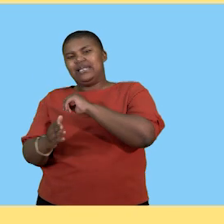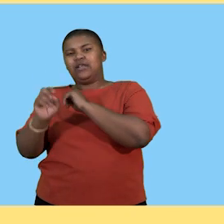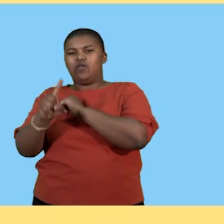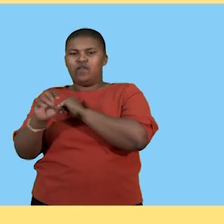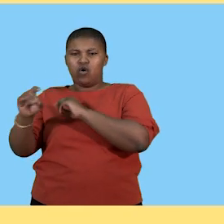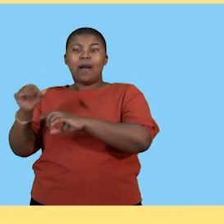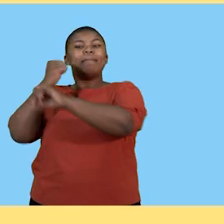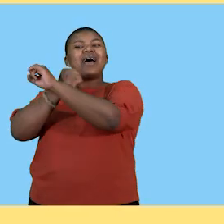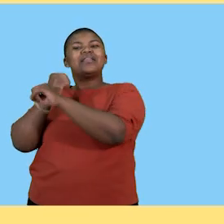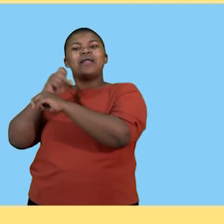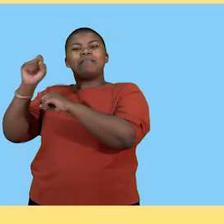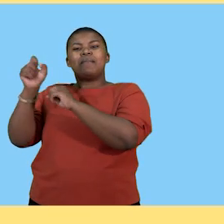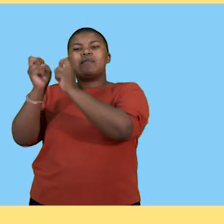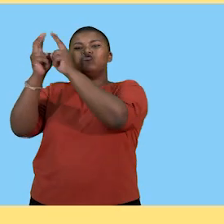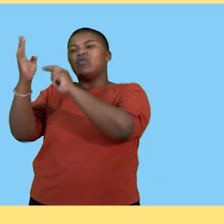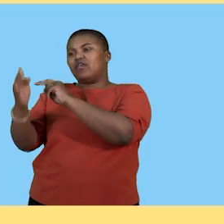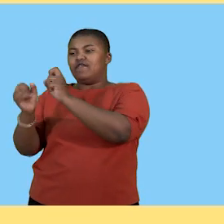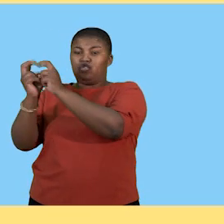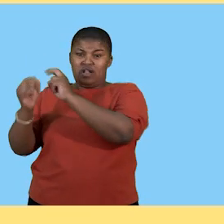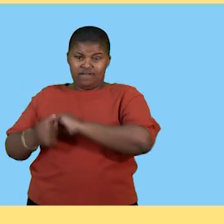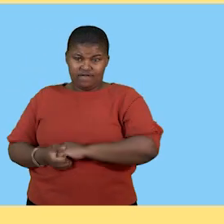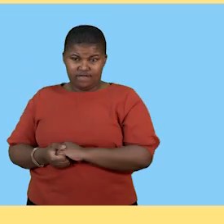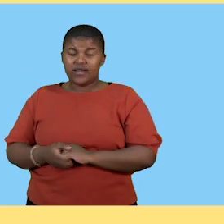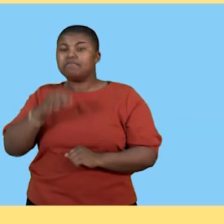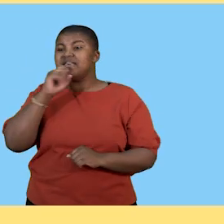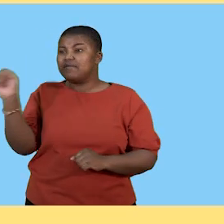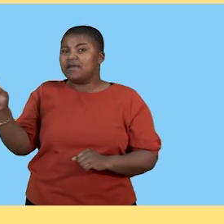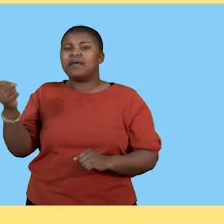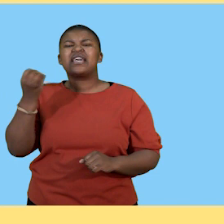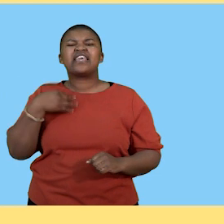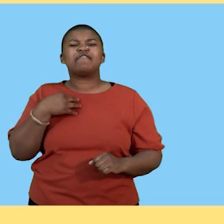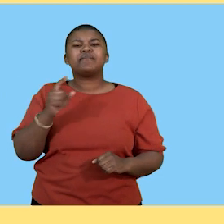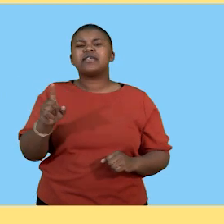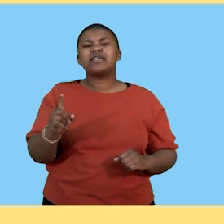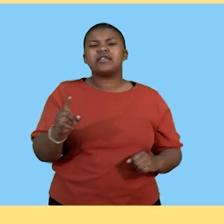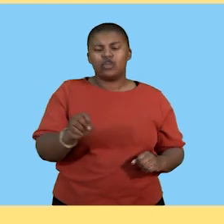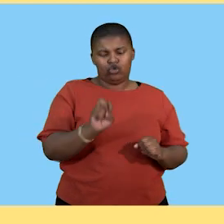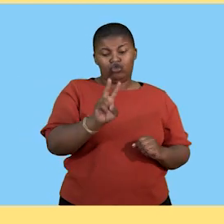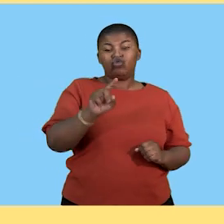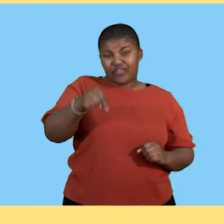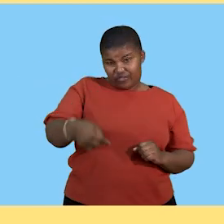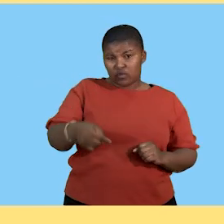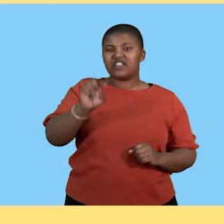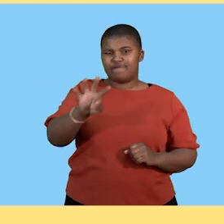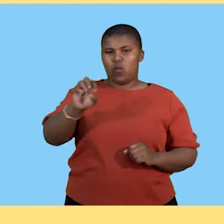by 10%, multiply that by 12 over 12. That will give me